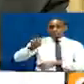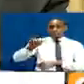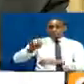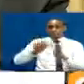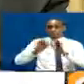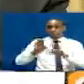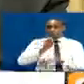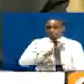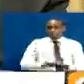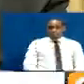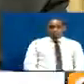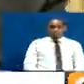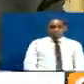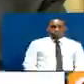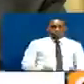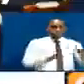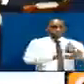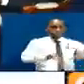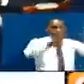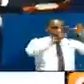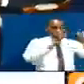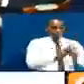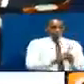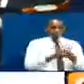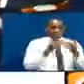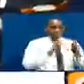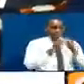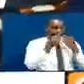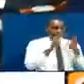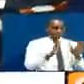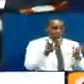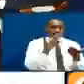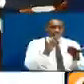lost. And Deputy President, we end it there. Thank you. We want to thank you.